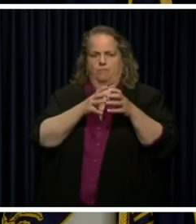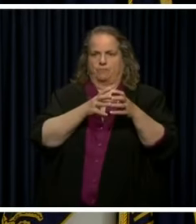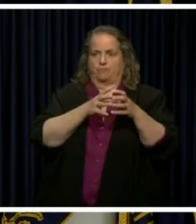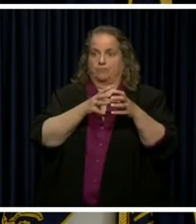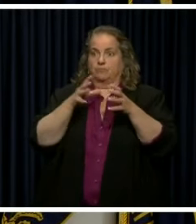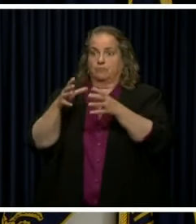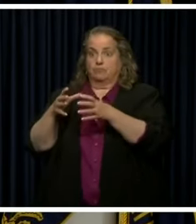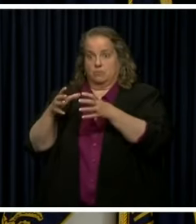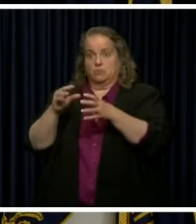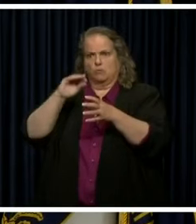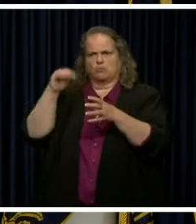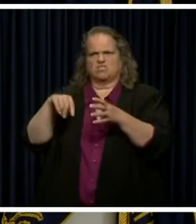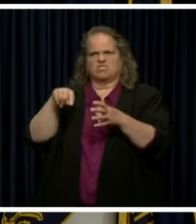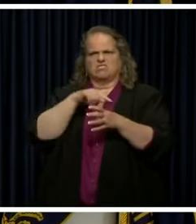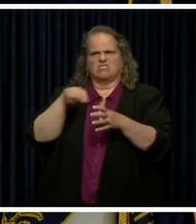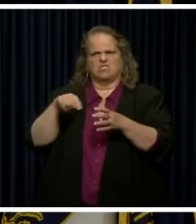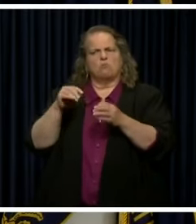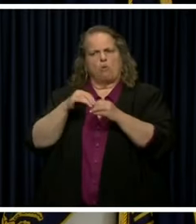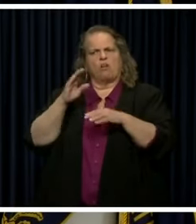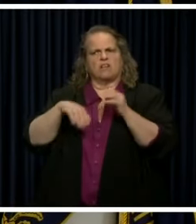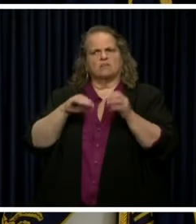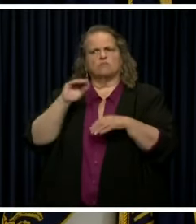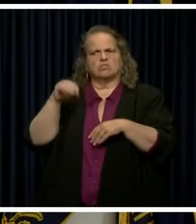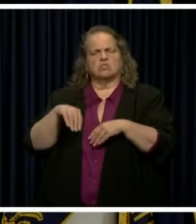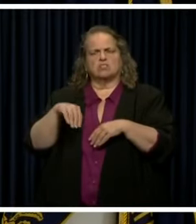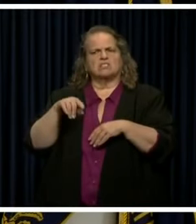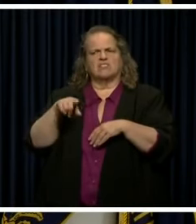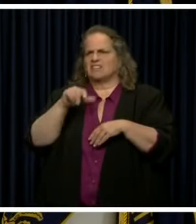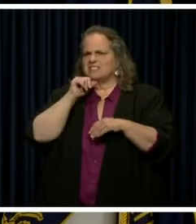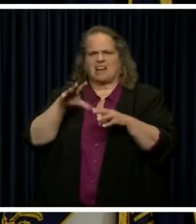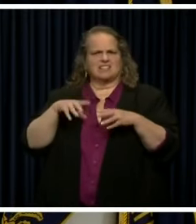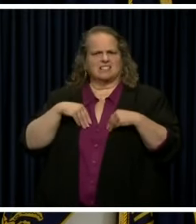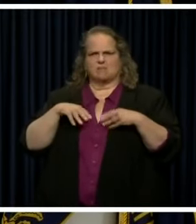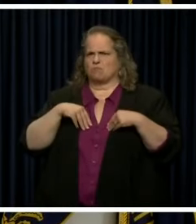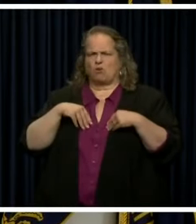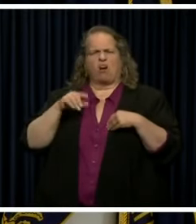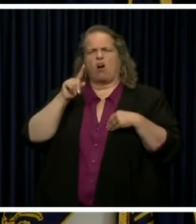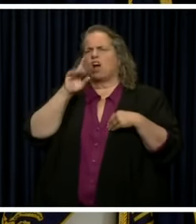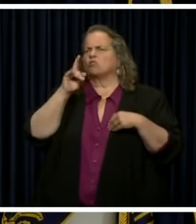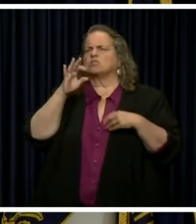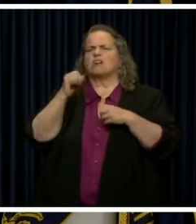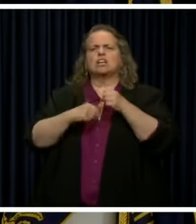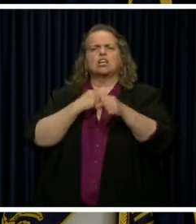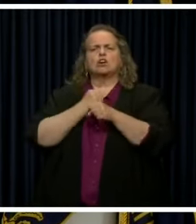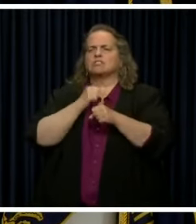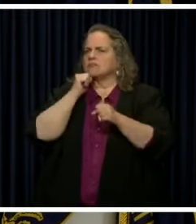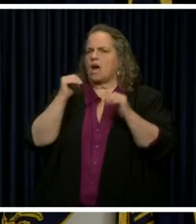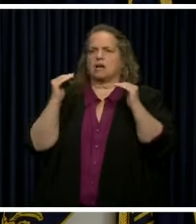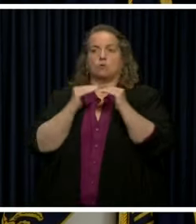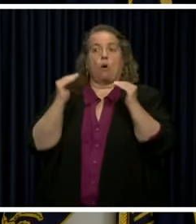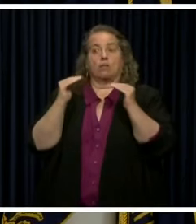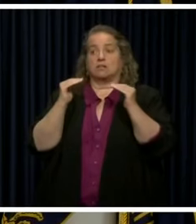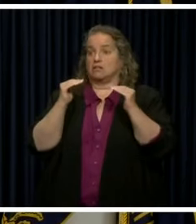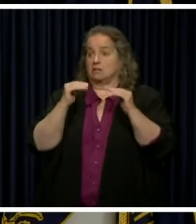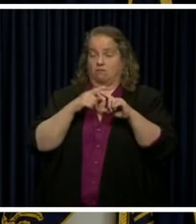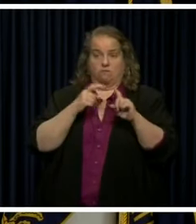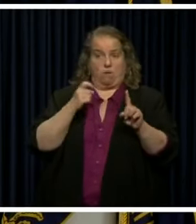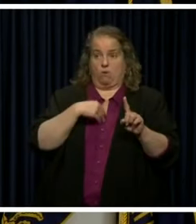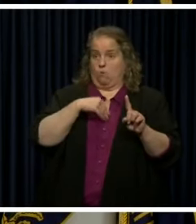Not acceptable. It's based on hundreds of years of inequality, but inequality in our healthcare system that's got to